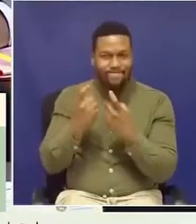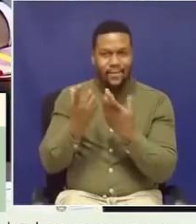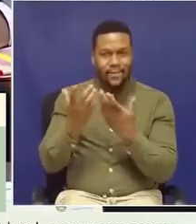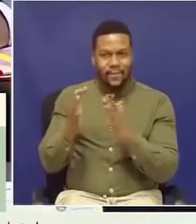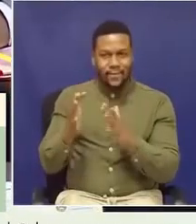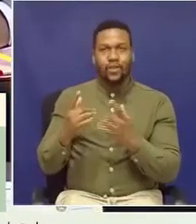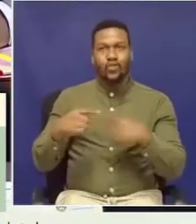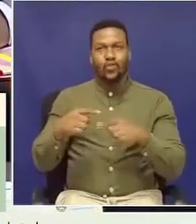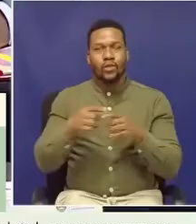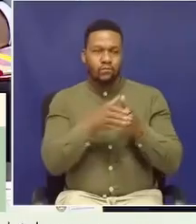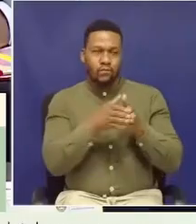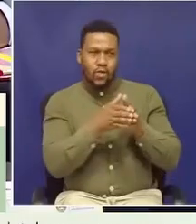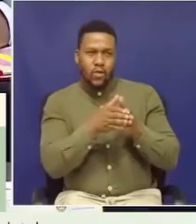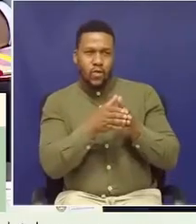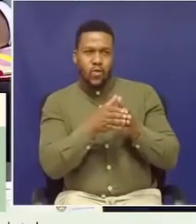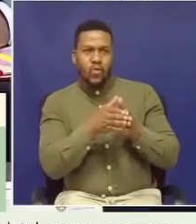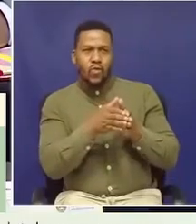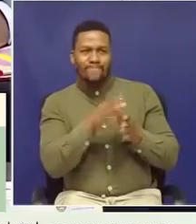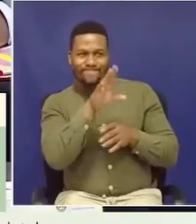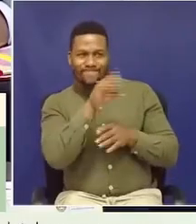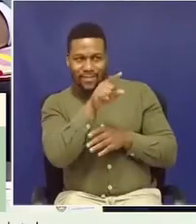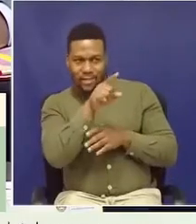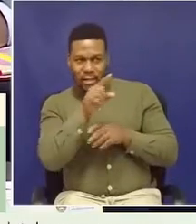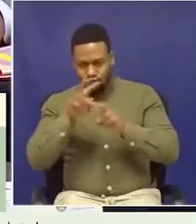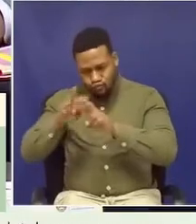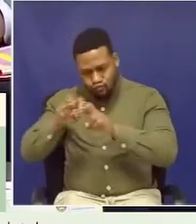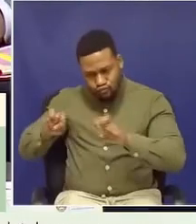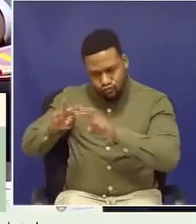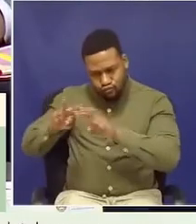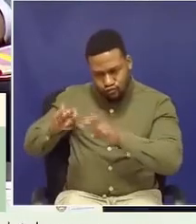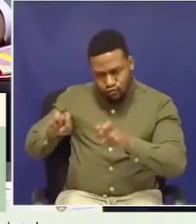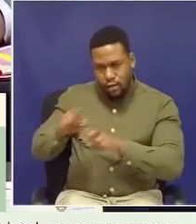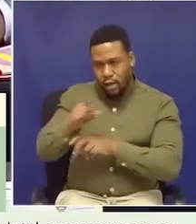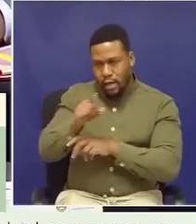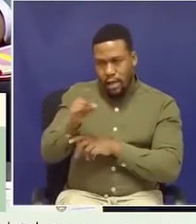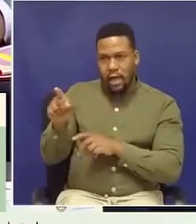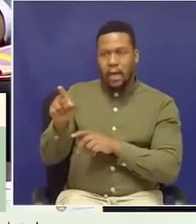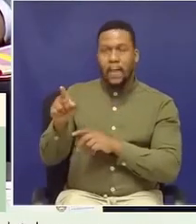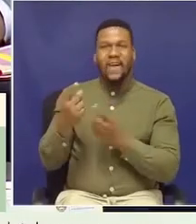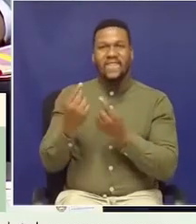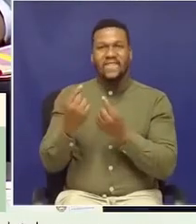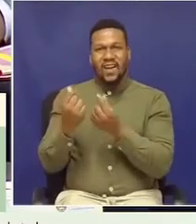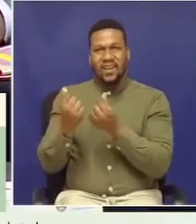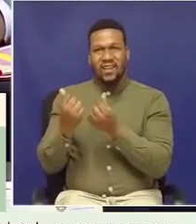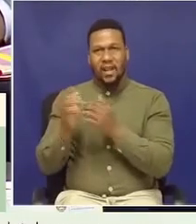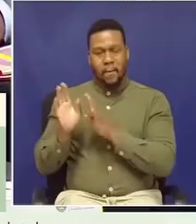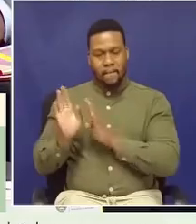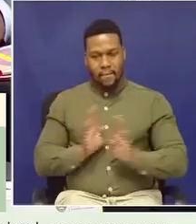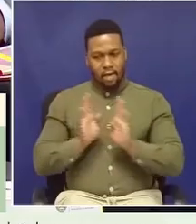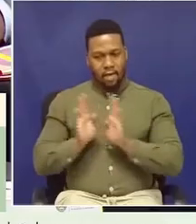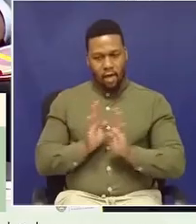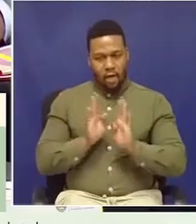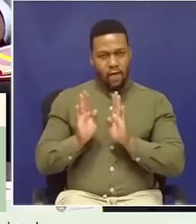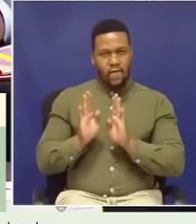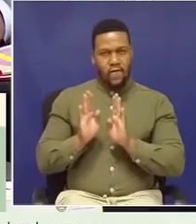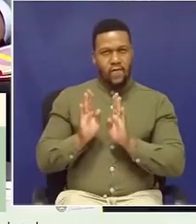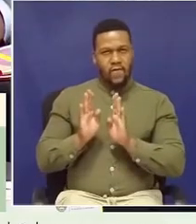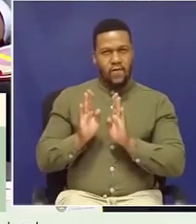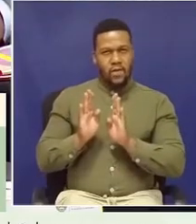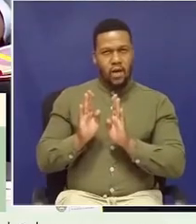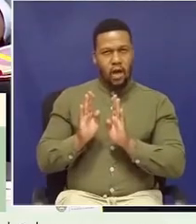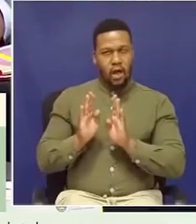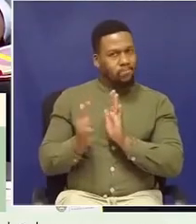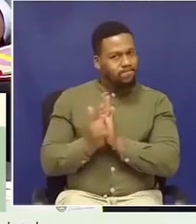officials who have been flagged for financial disclosure misconduct. Where elements of criminality are identified,